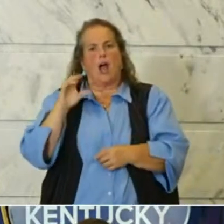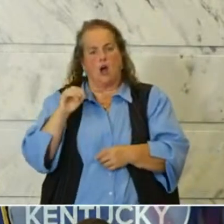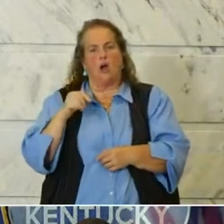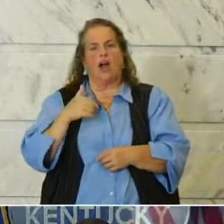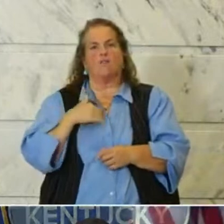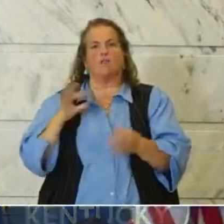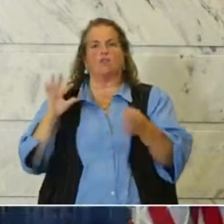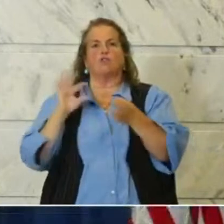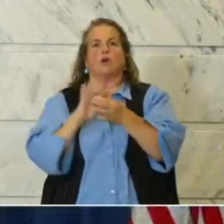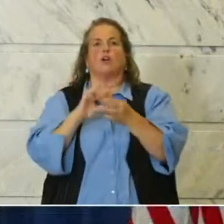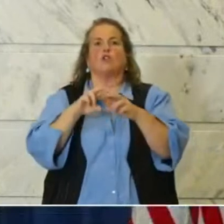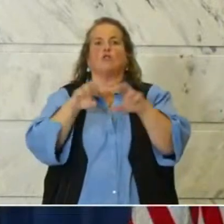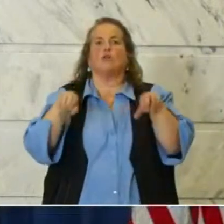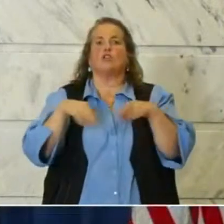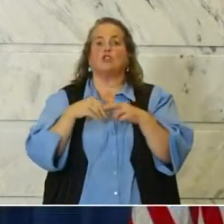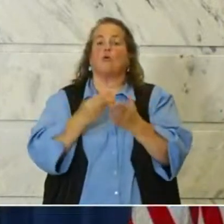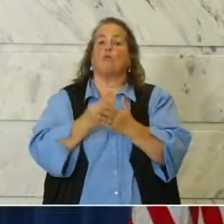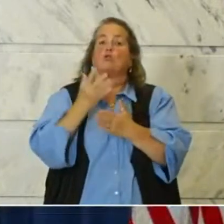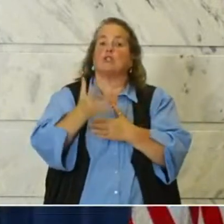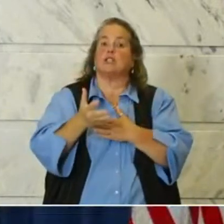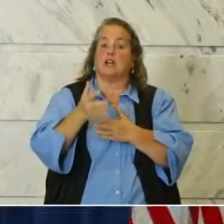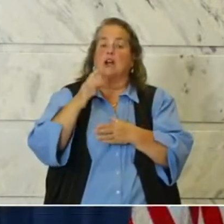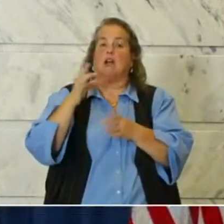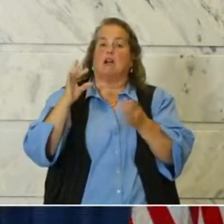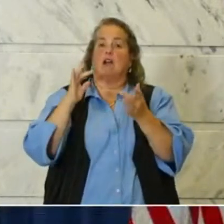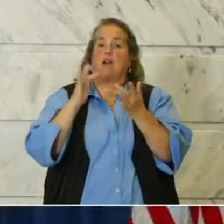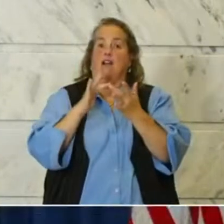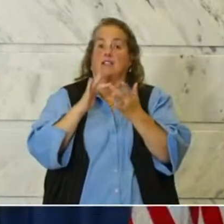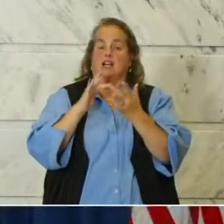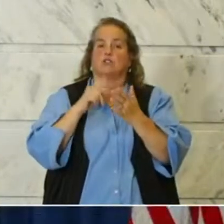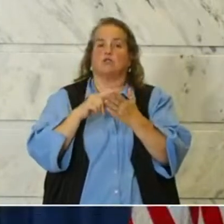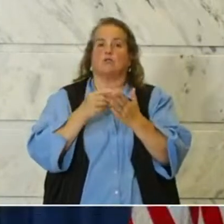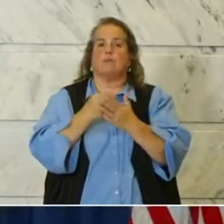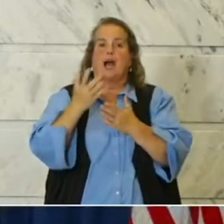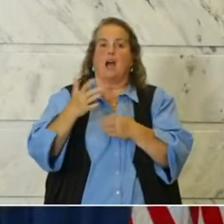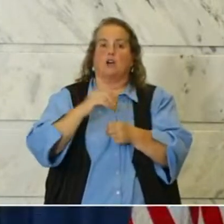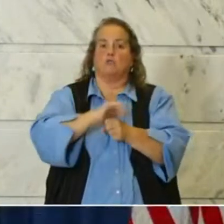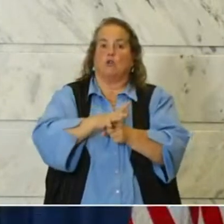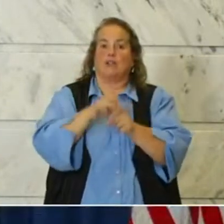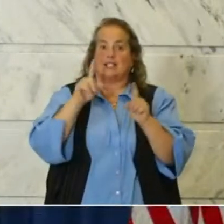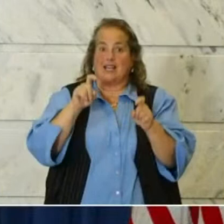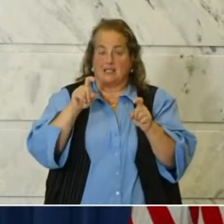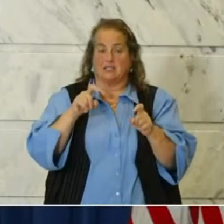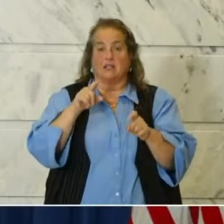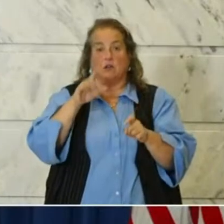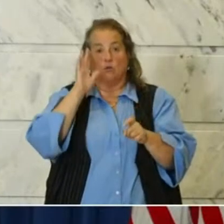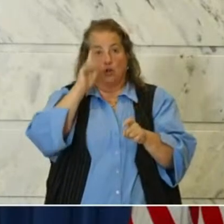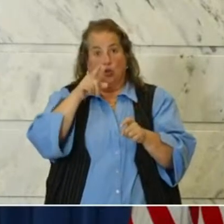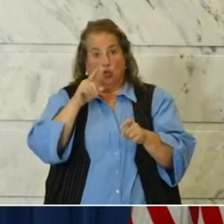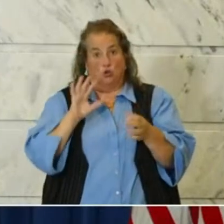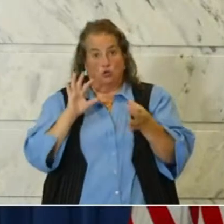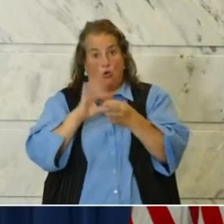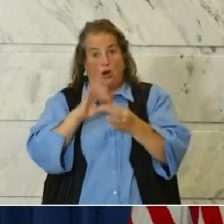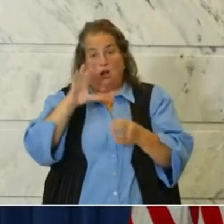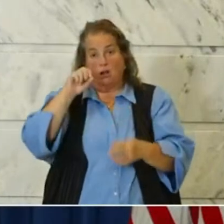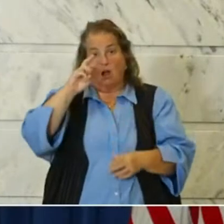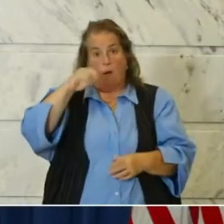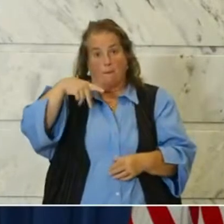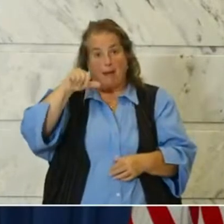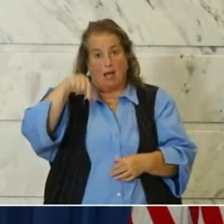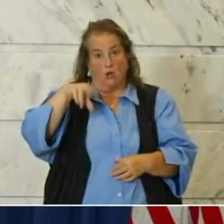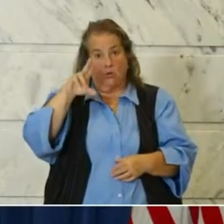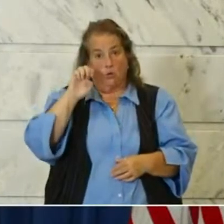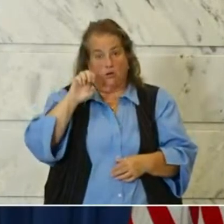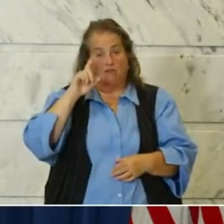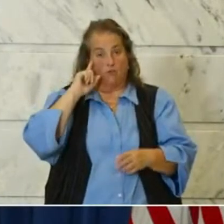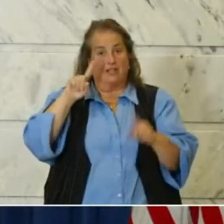compact to buy coronavirus tests. Has Kentucky been a part of that conversation? And we consider joining the compact. We weren't approached in